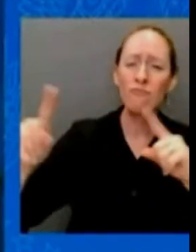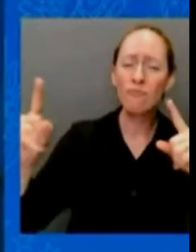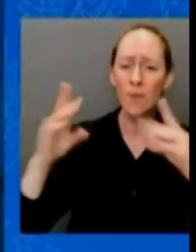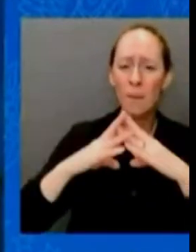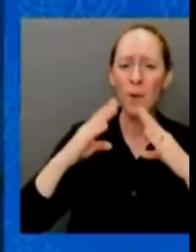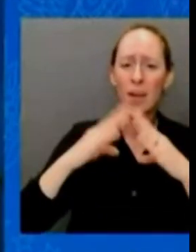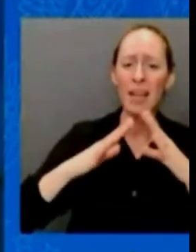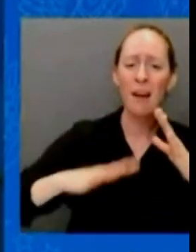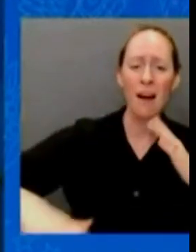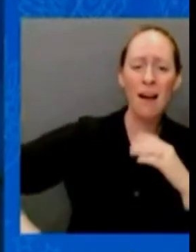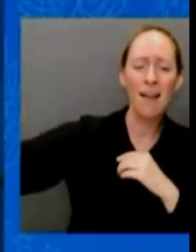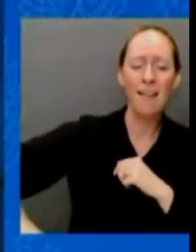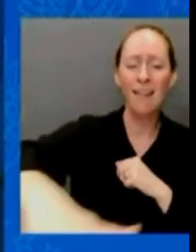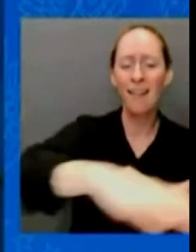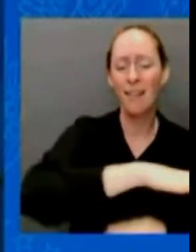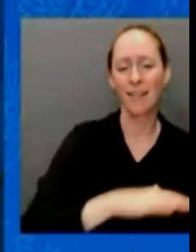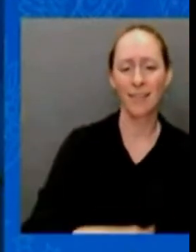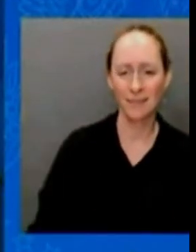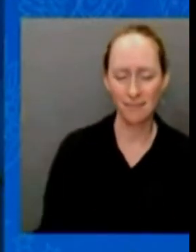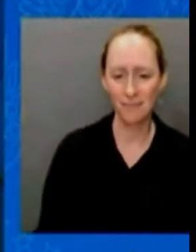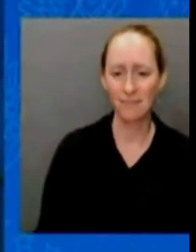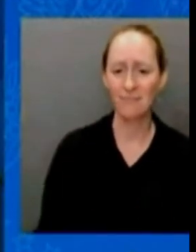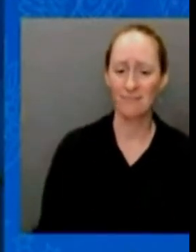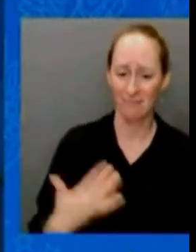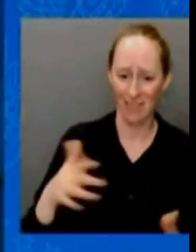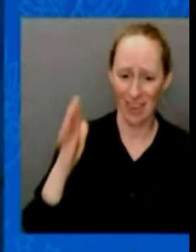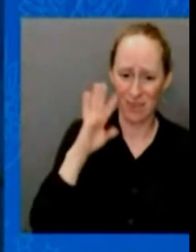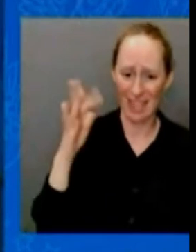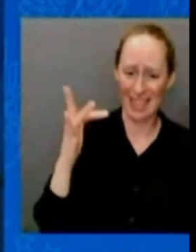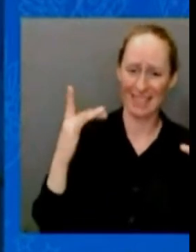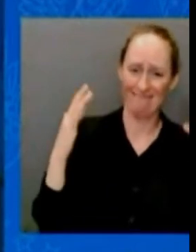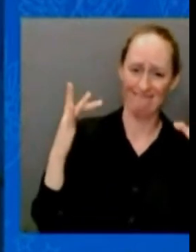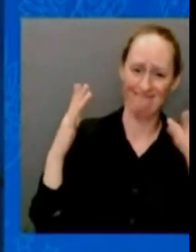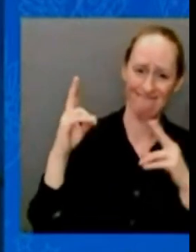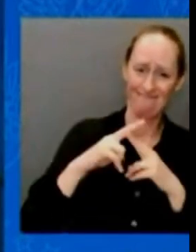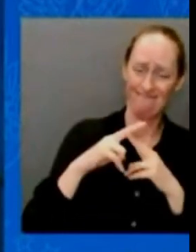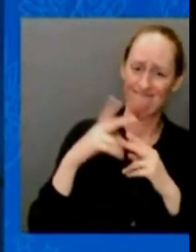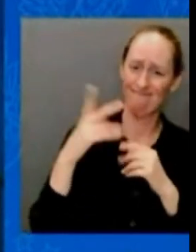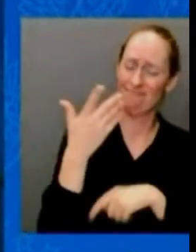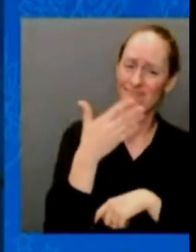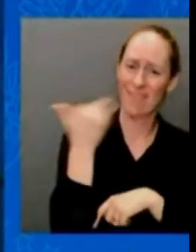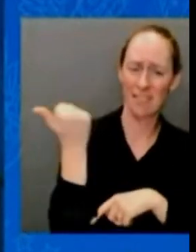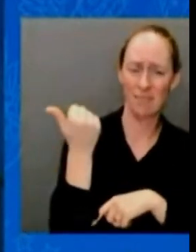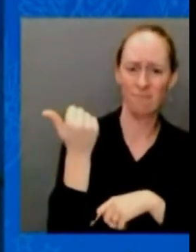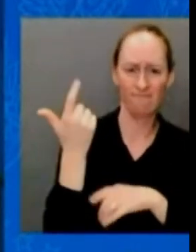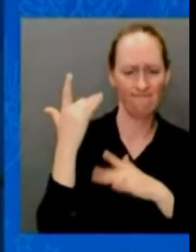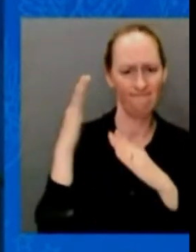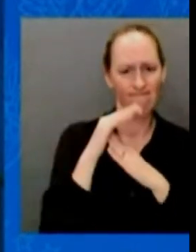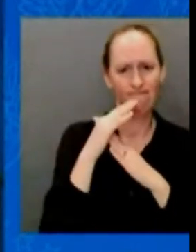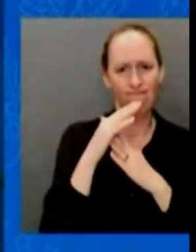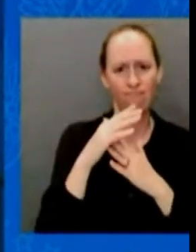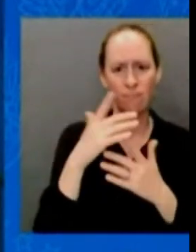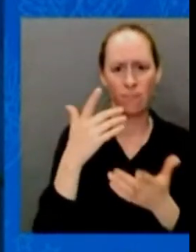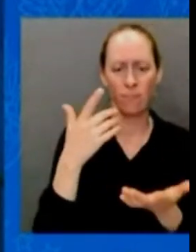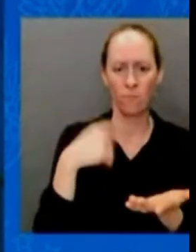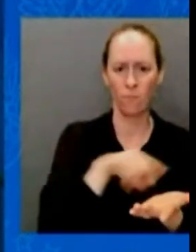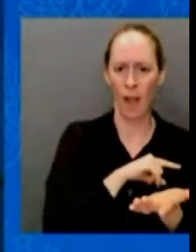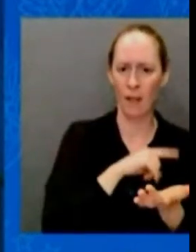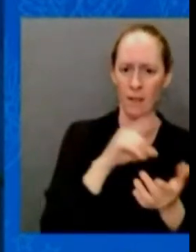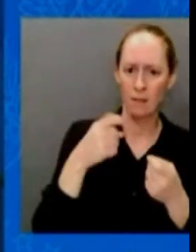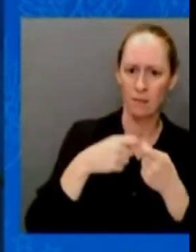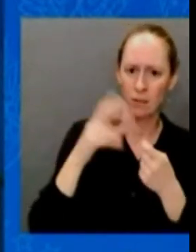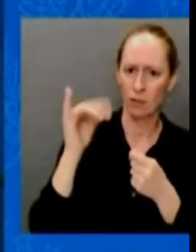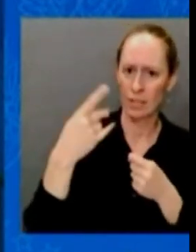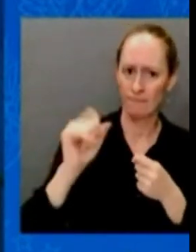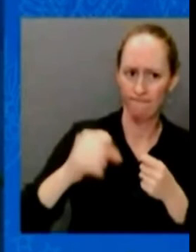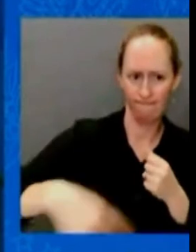memory chips. The people of Clay and this region can take pride that what they